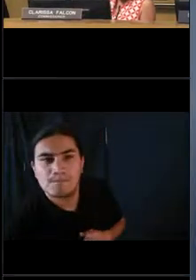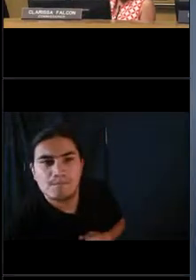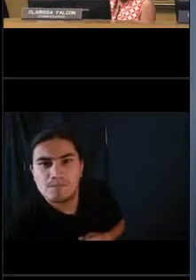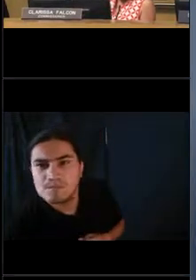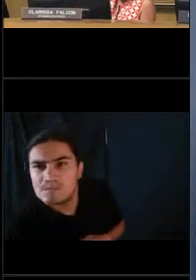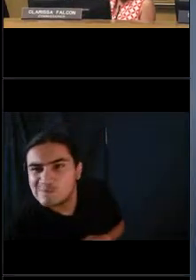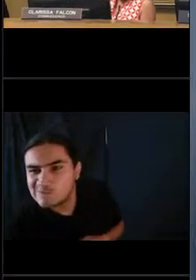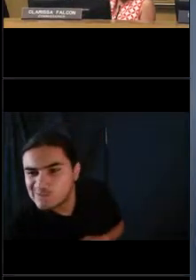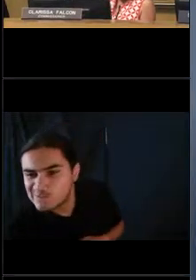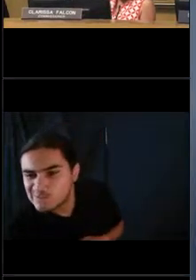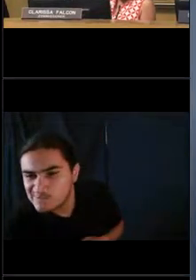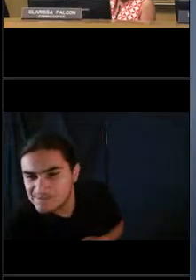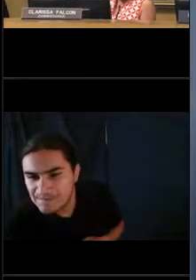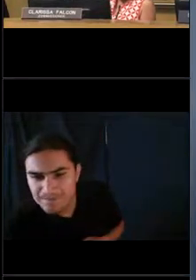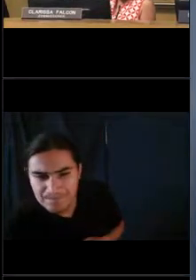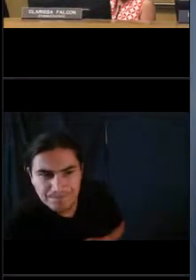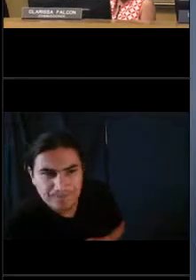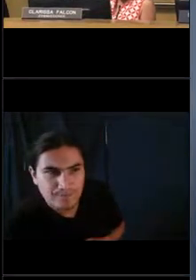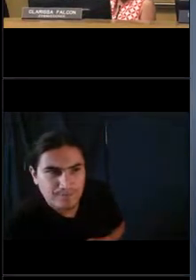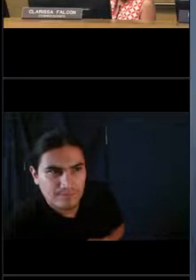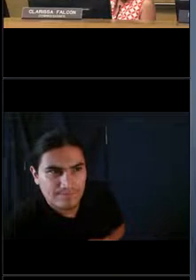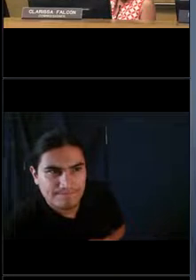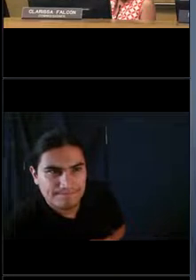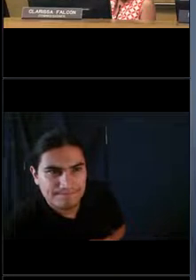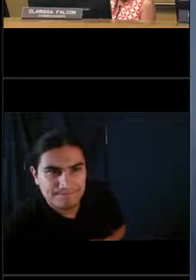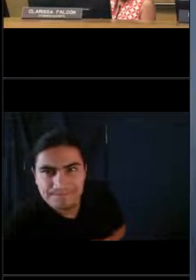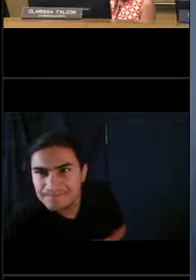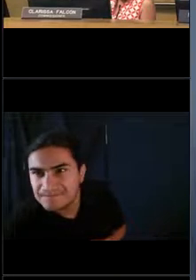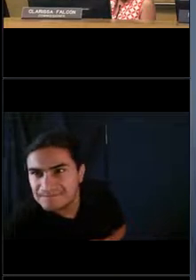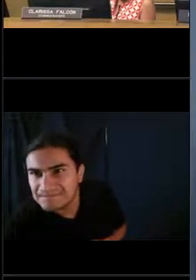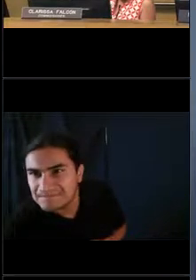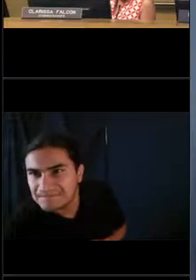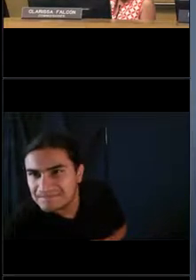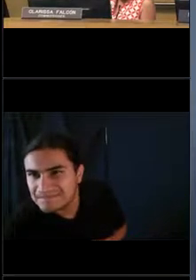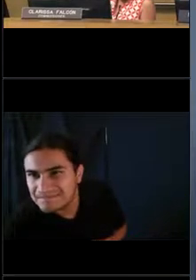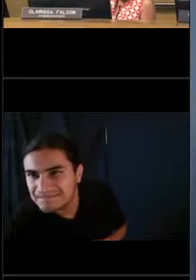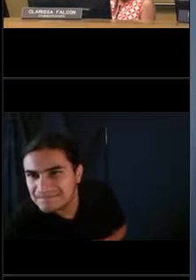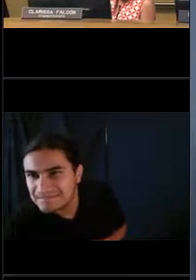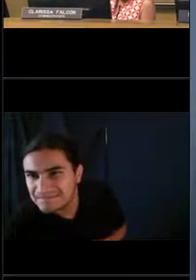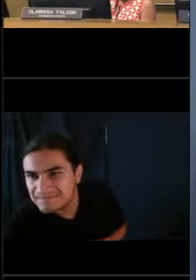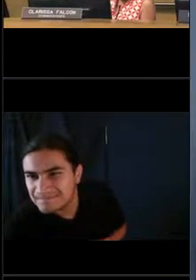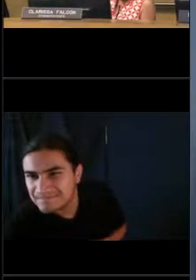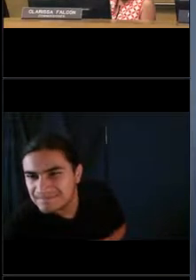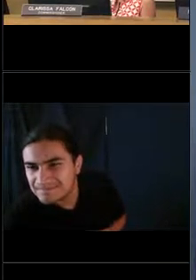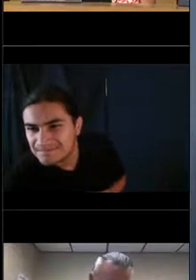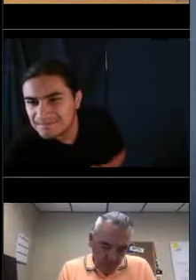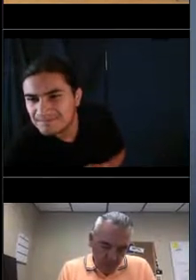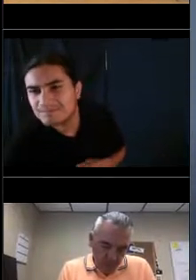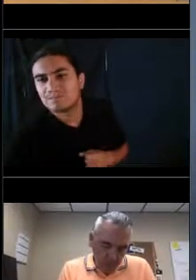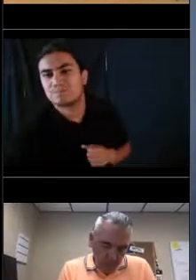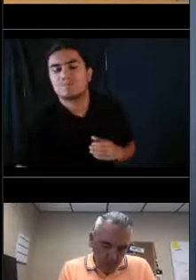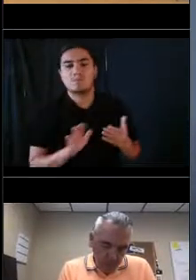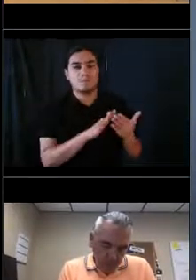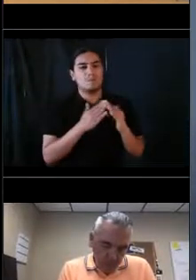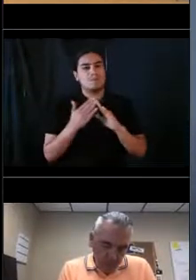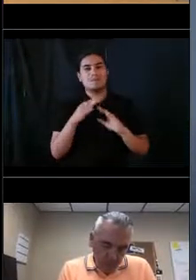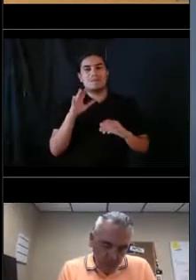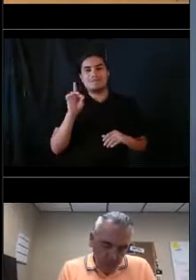in creating or developing their community and community emissions reduction